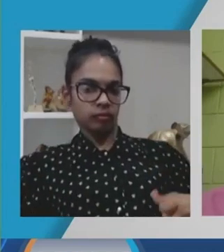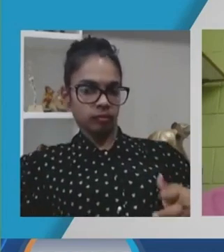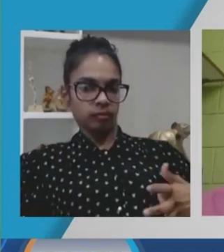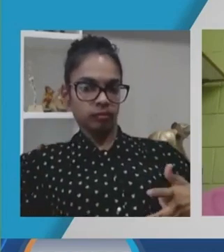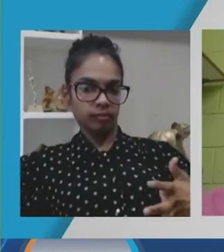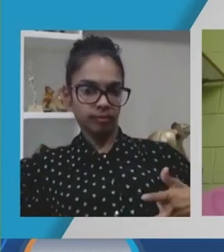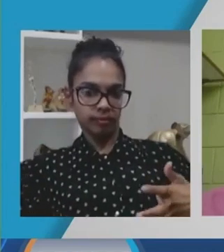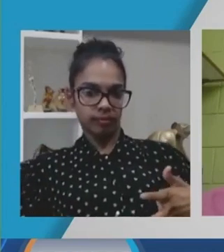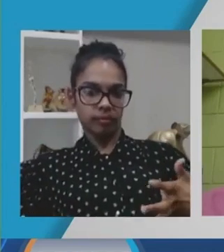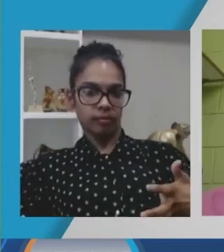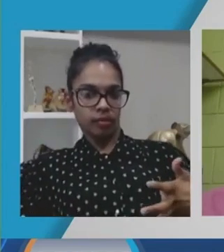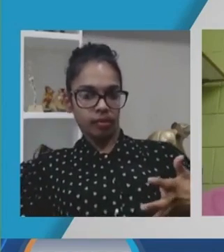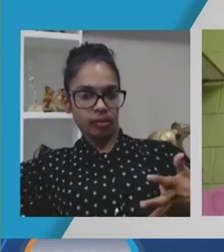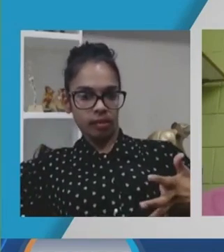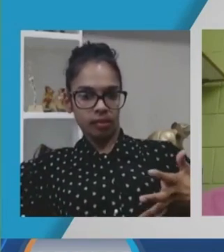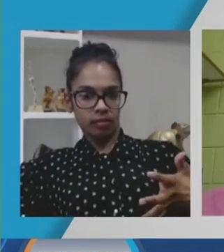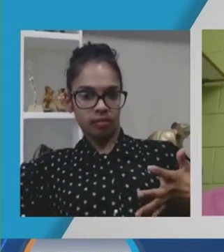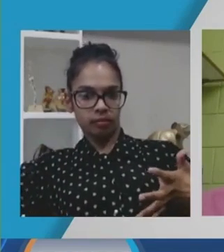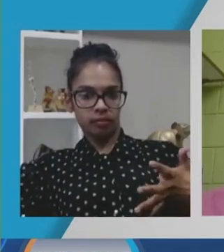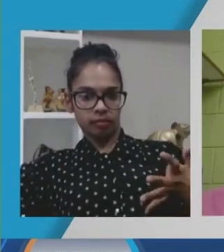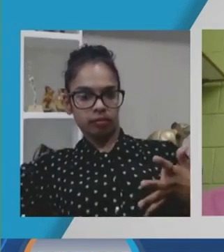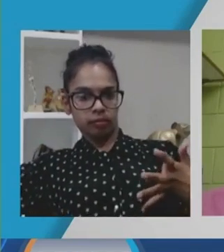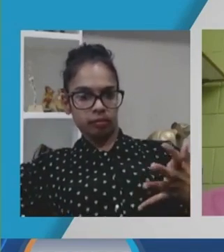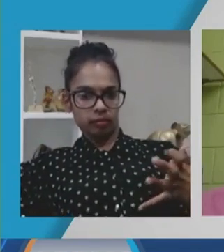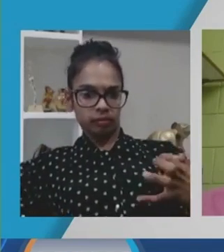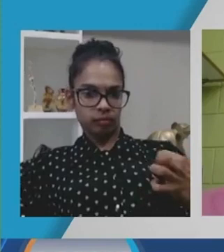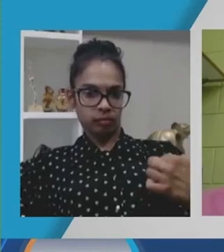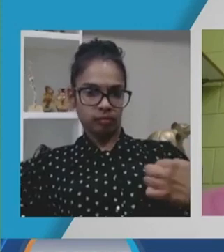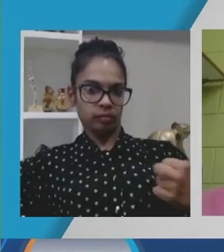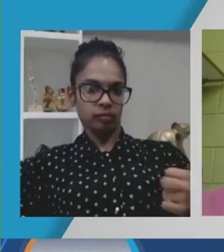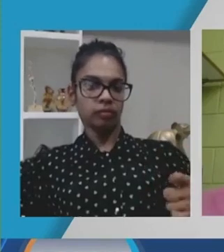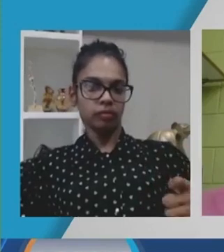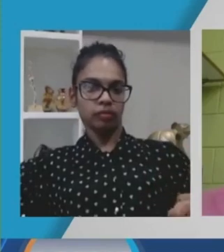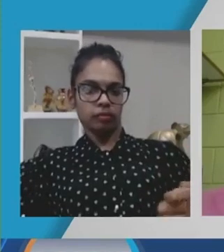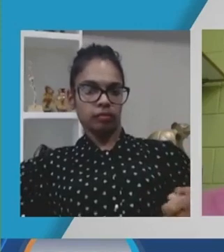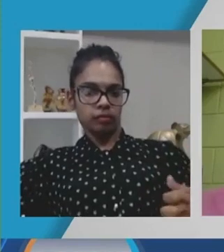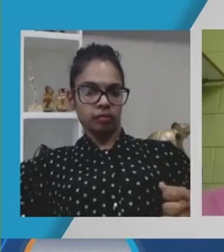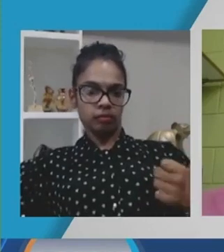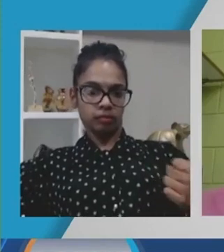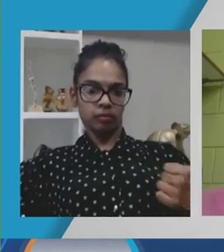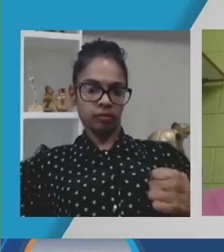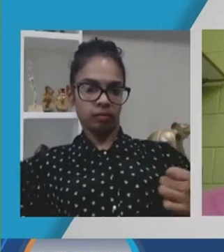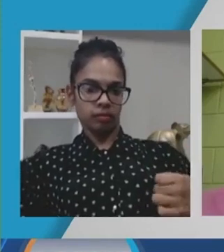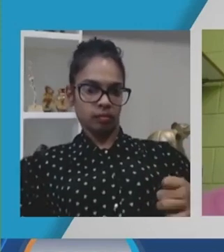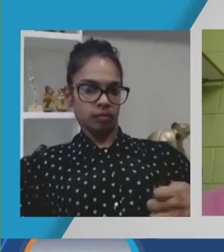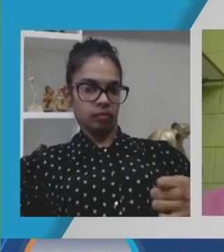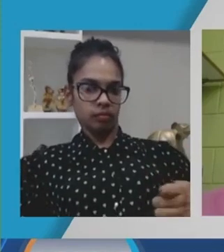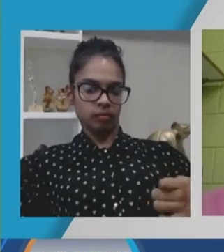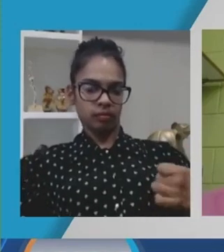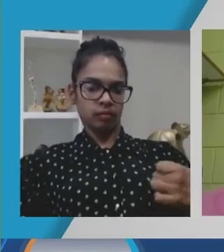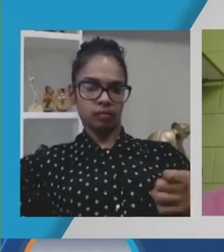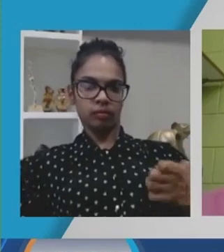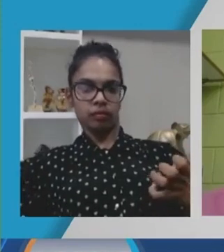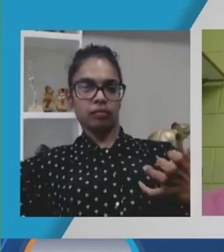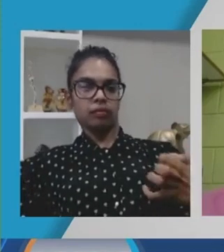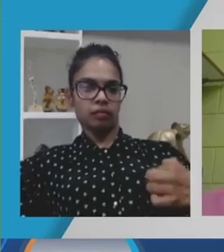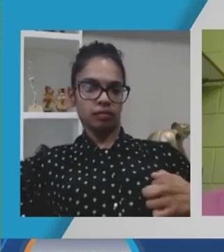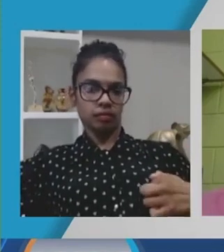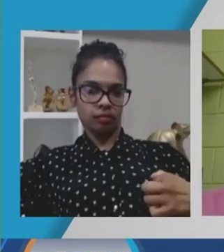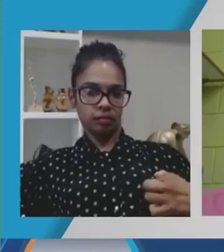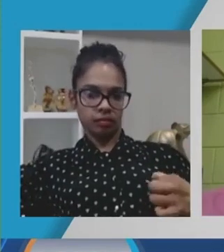me or Mr. Surratt, and I can be reached at